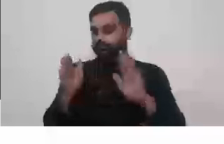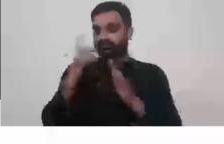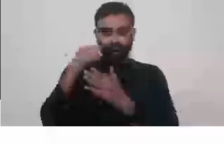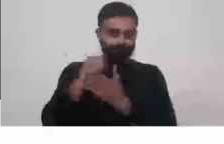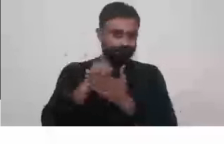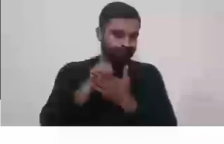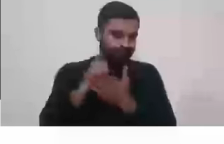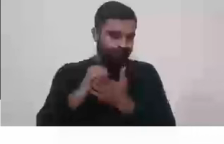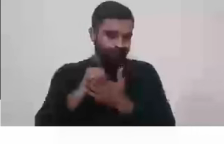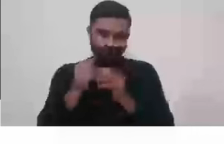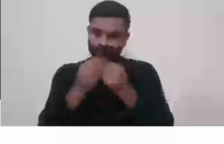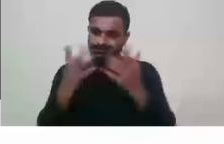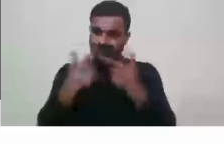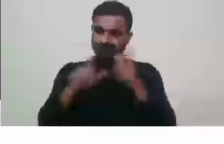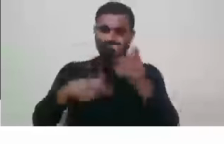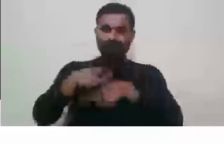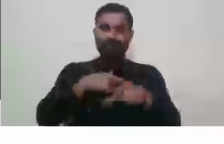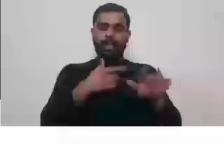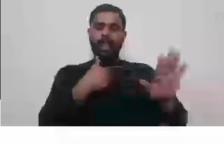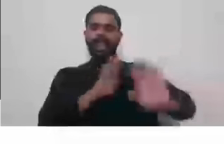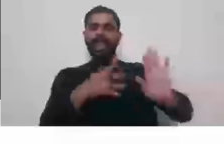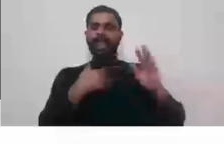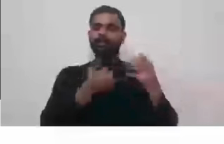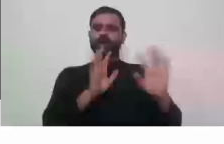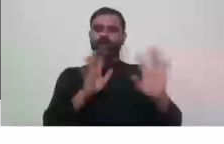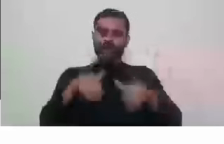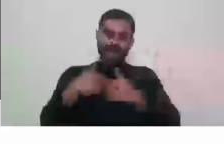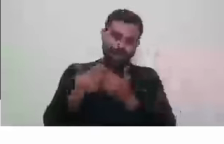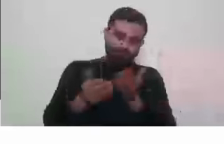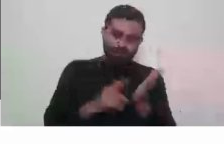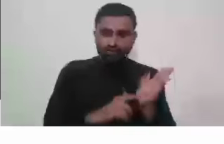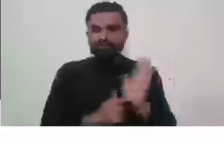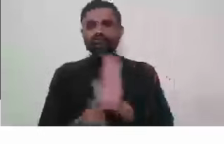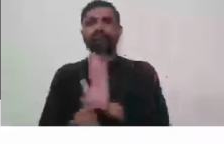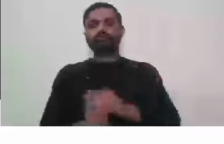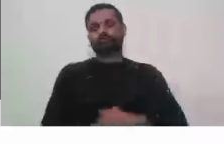practicing multilingualism. How should we prevent it?